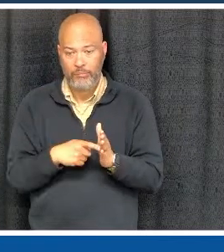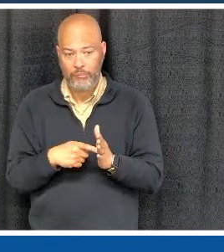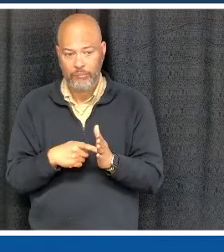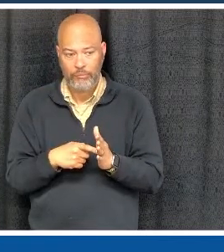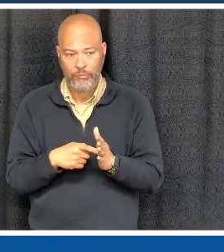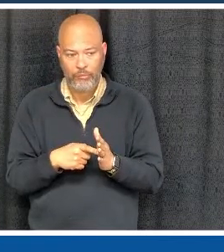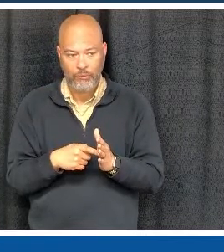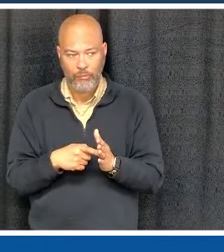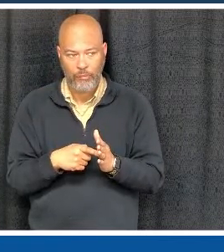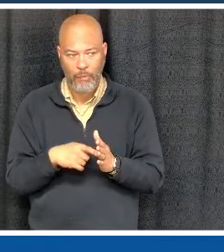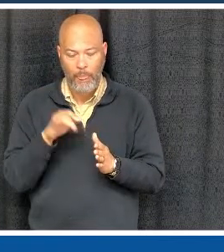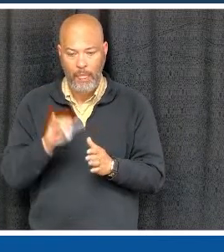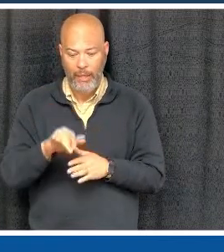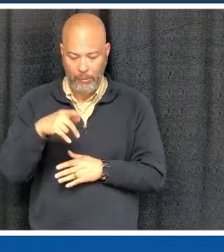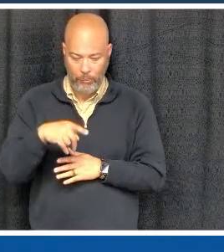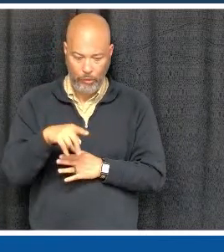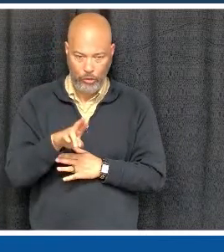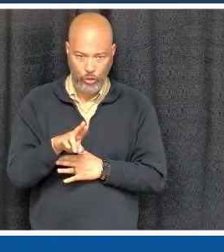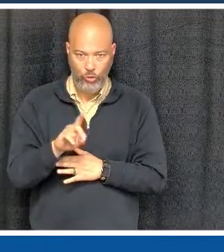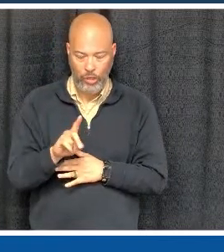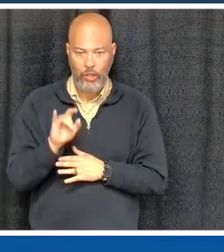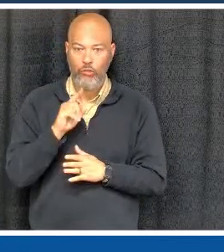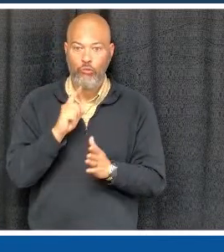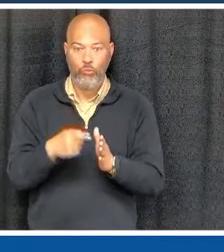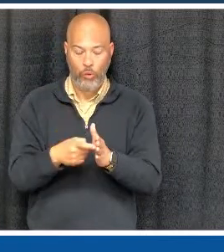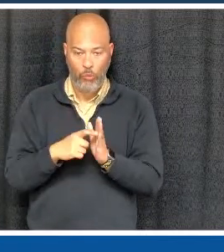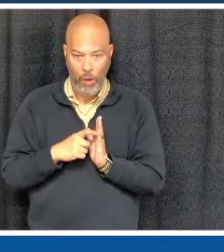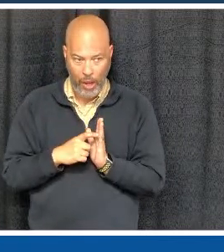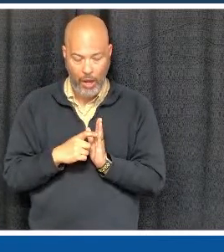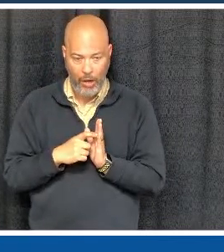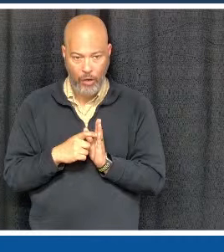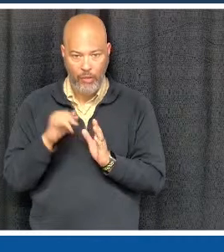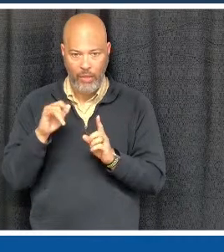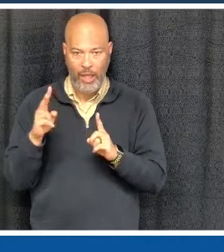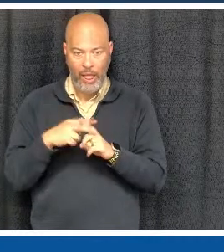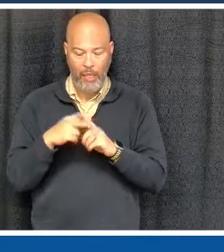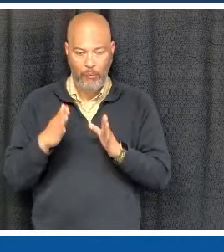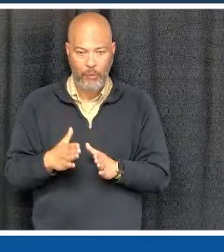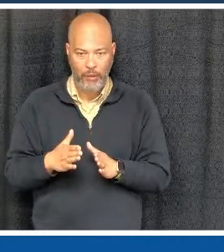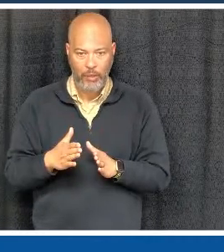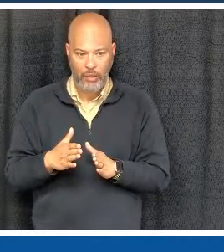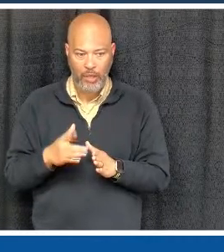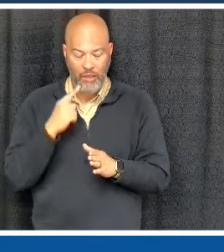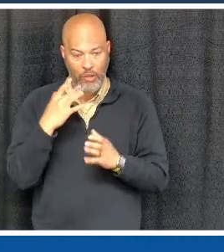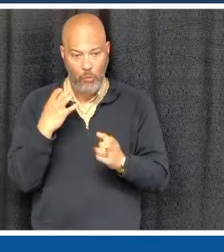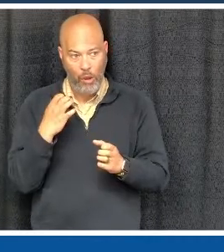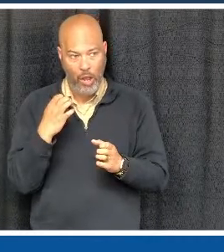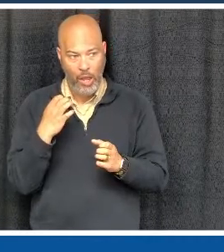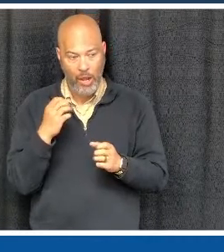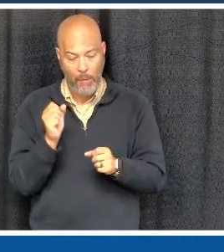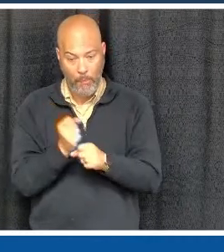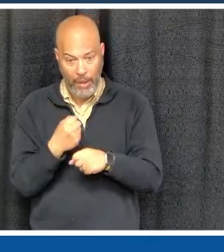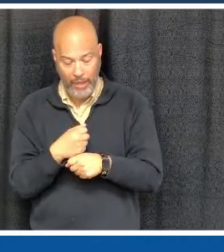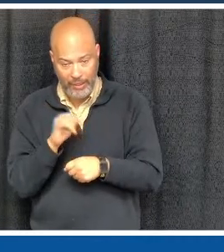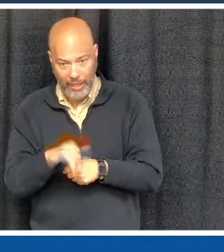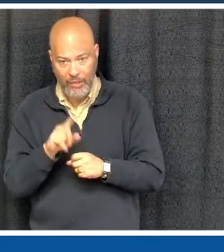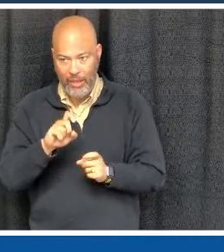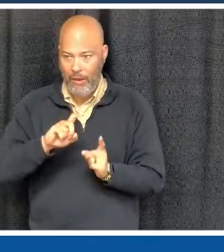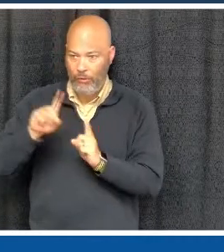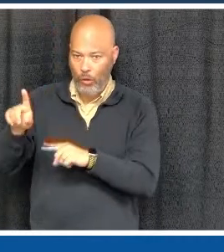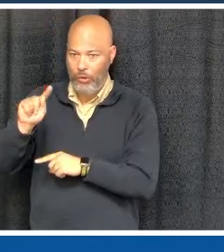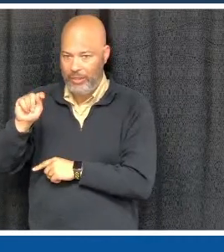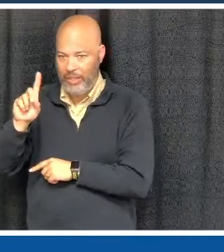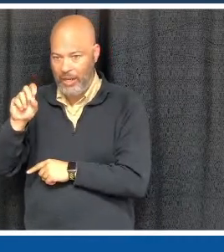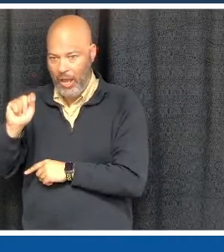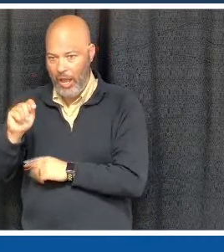a planned unit development. This does require that the applicant at some point, if they want to develop this, they need to go to TDOT and